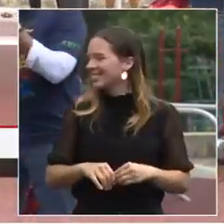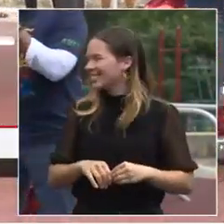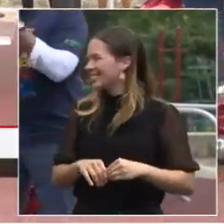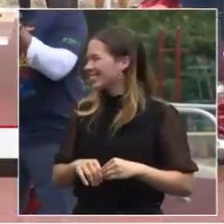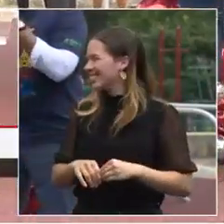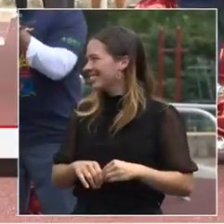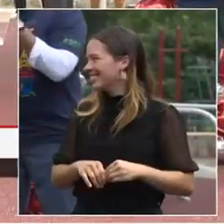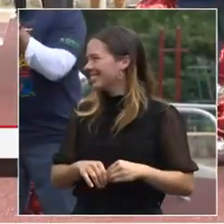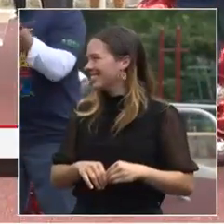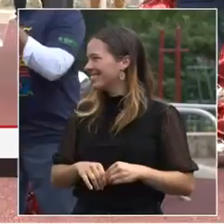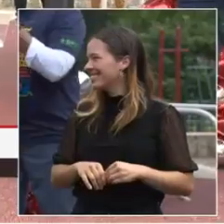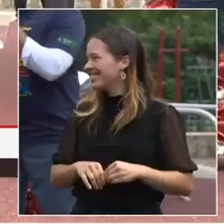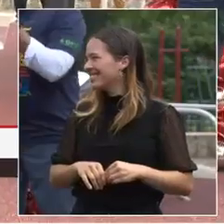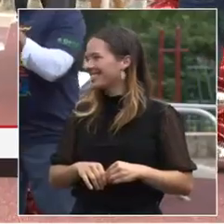Thank you. How are you? I'm fine. Appreciate you.